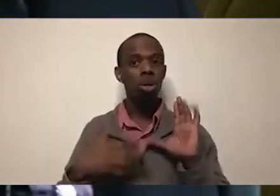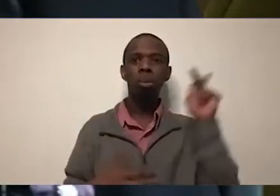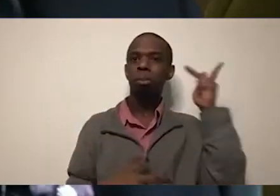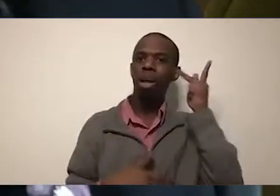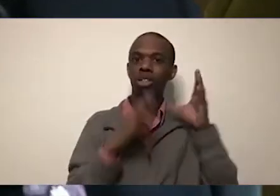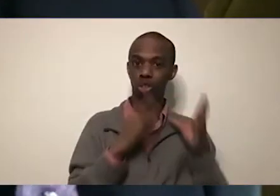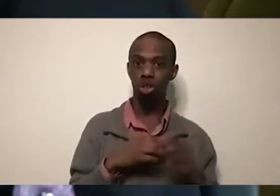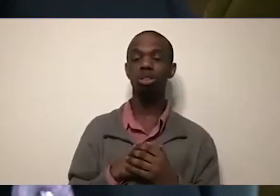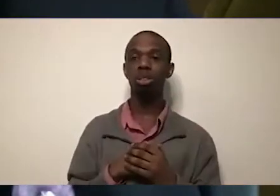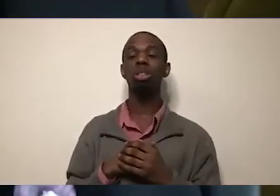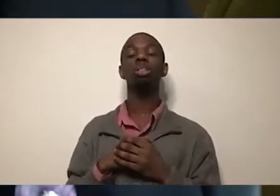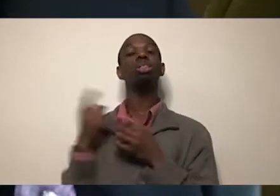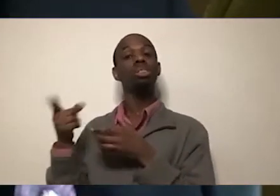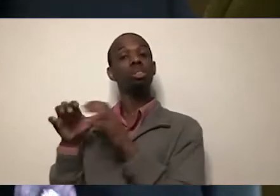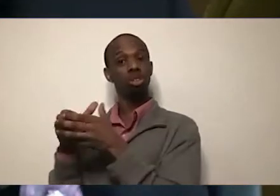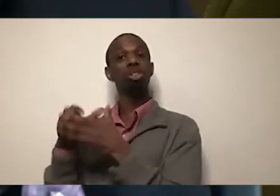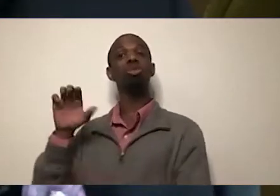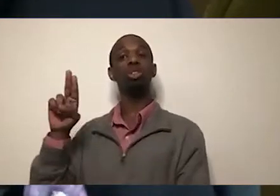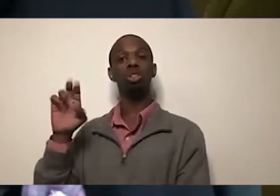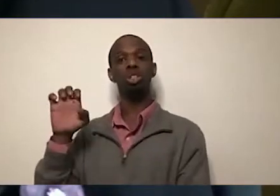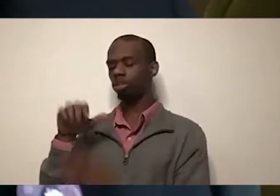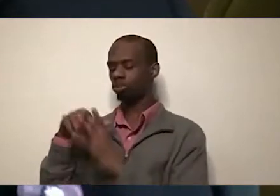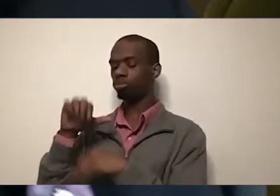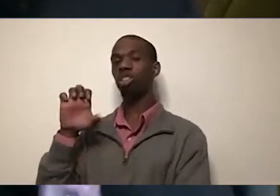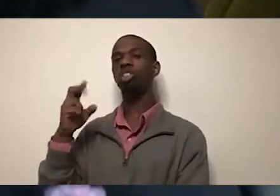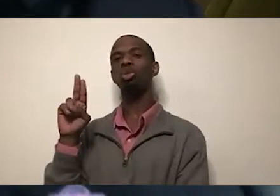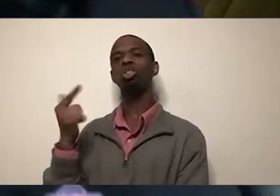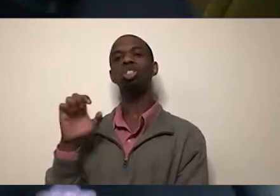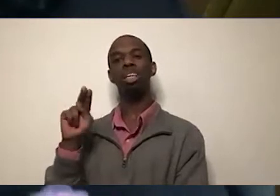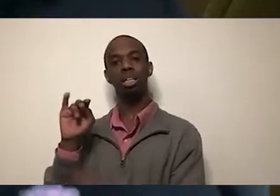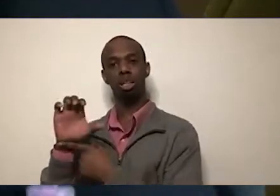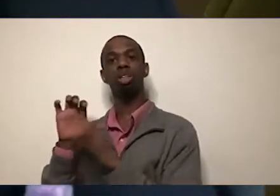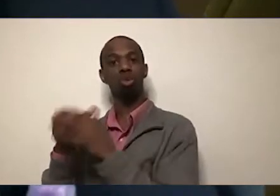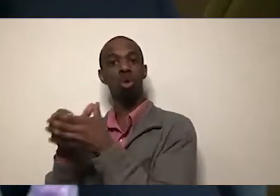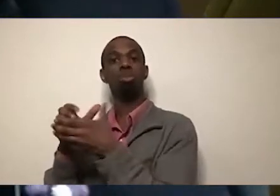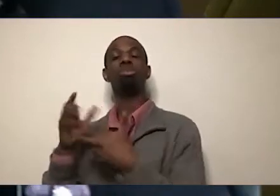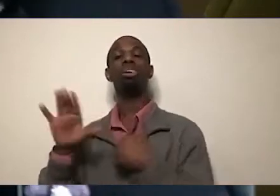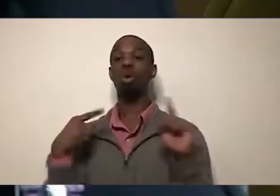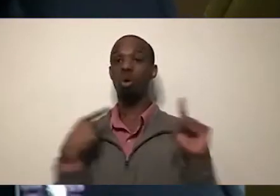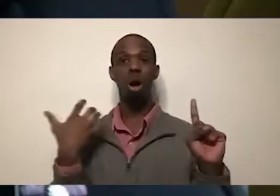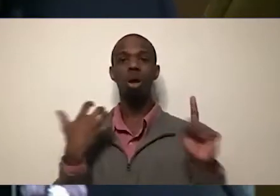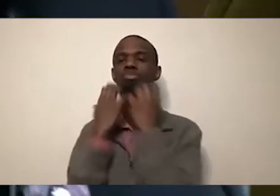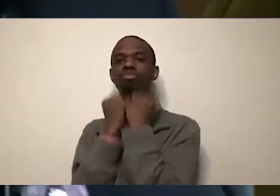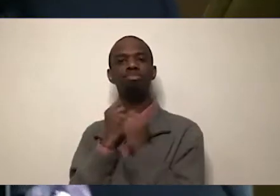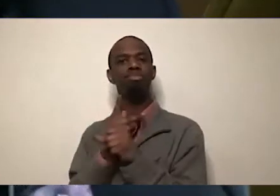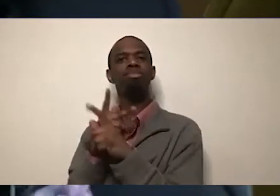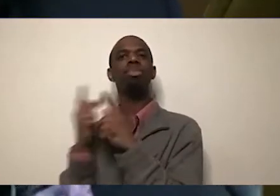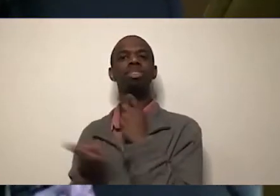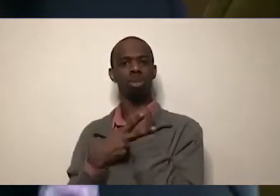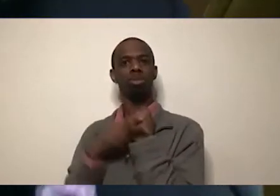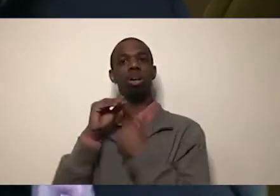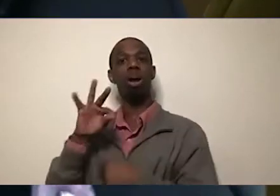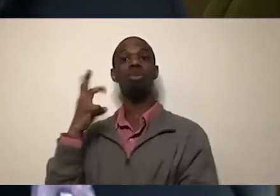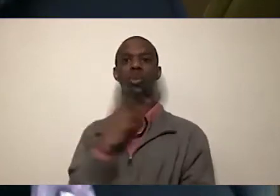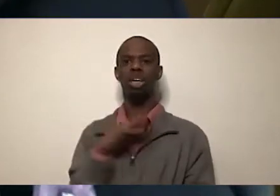of Western civilization, which they tend to think of as white civilization, erroneously. So these are the things that motivated me the most. My